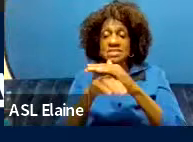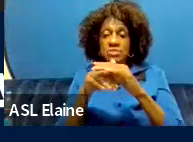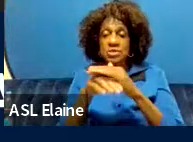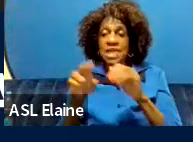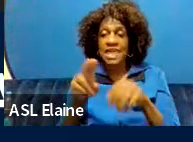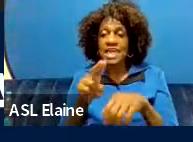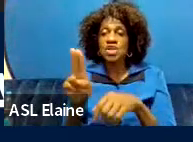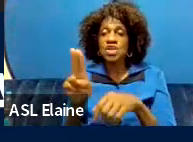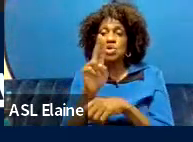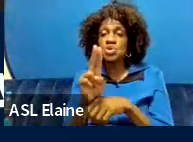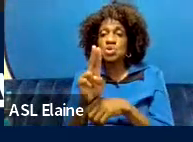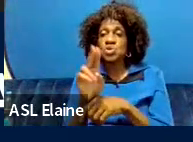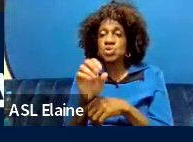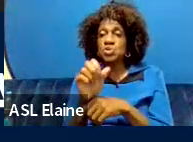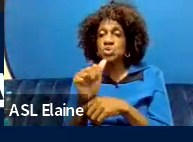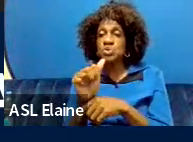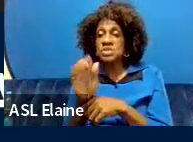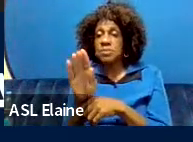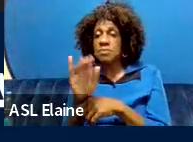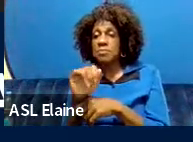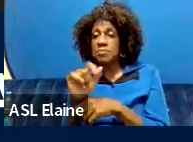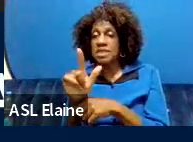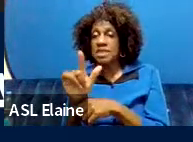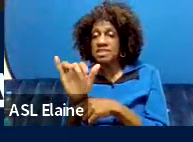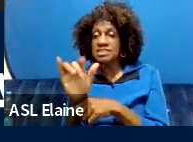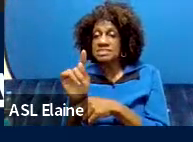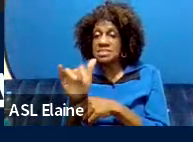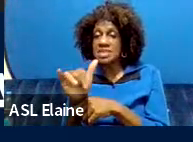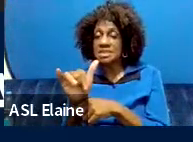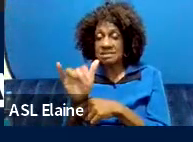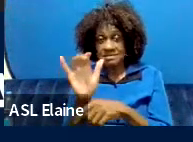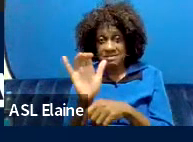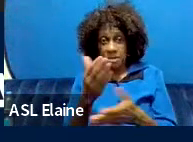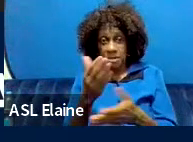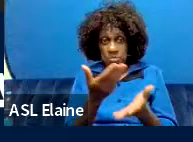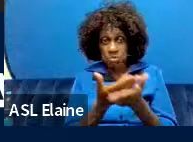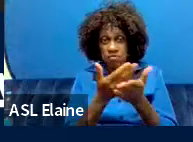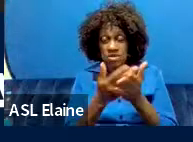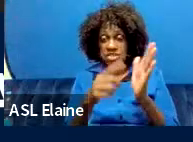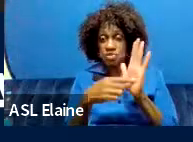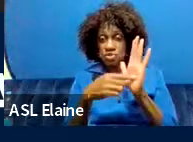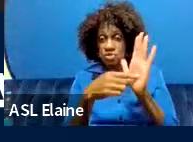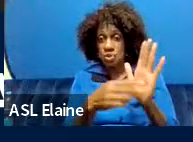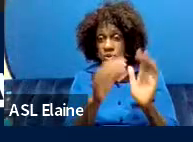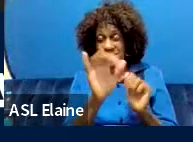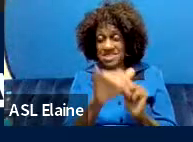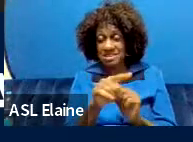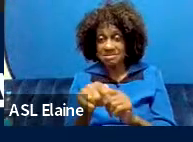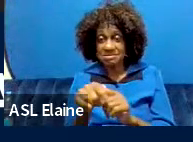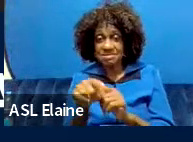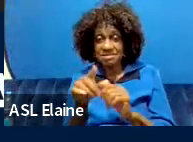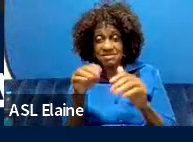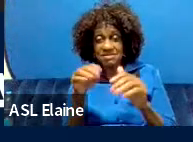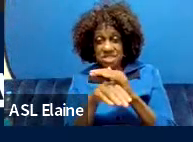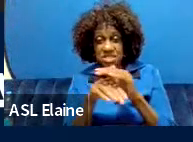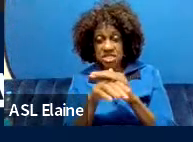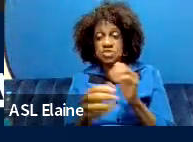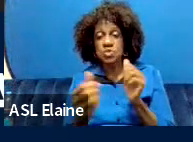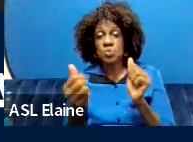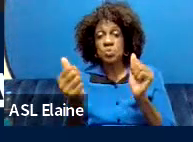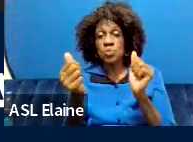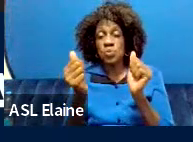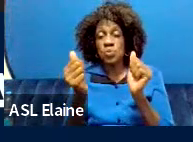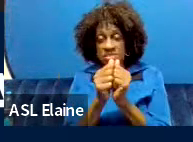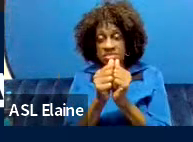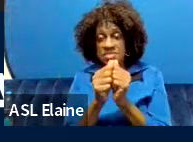usability, unquote. The burden of proof in demonstrating equivalent facilitation rests with the covered